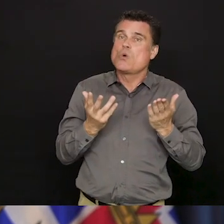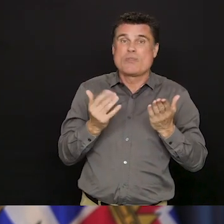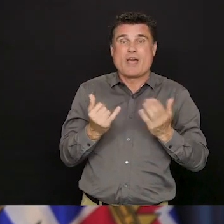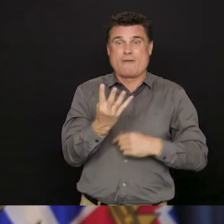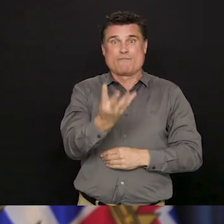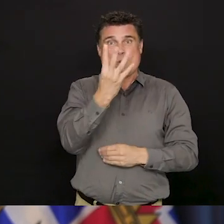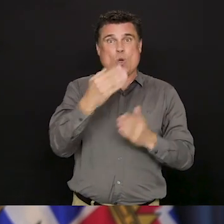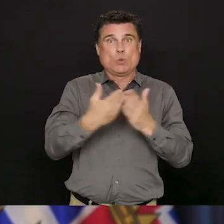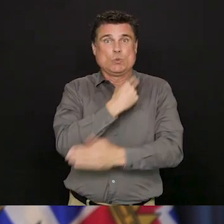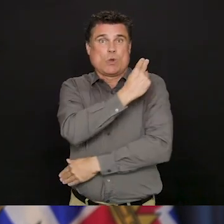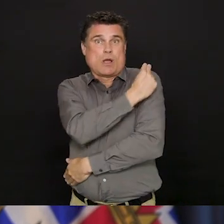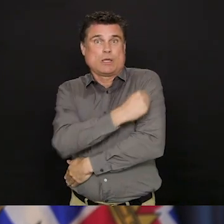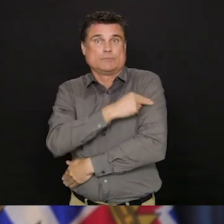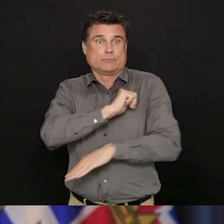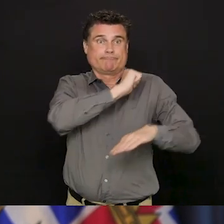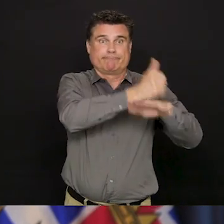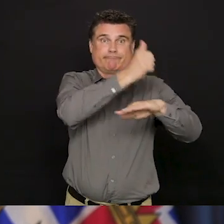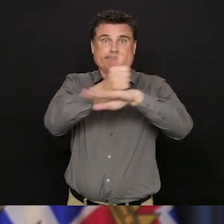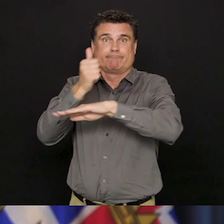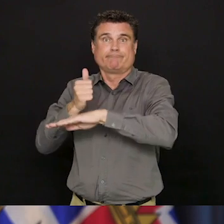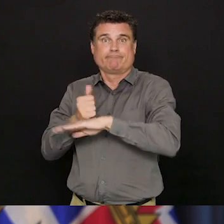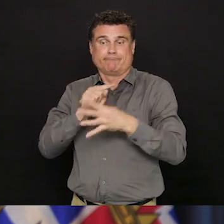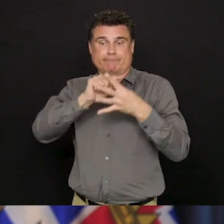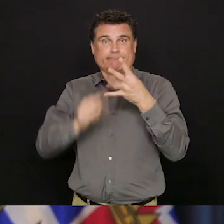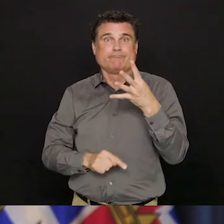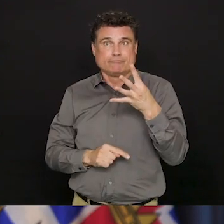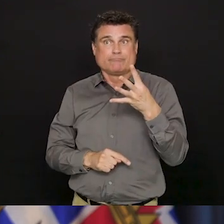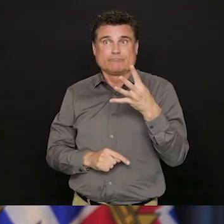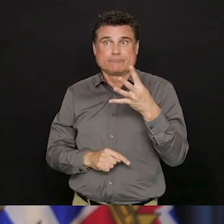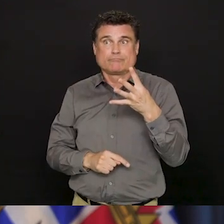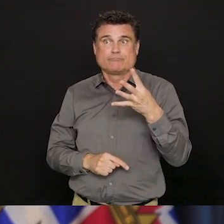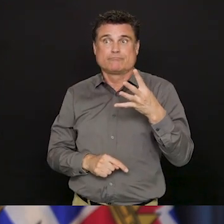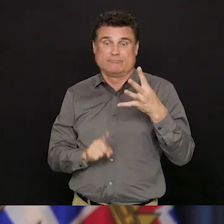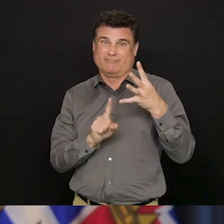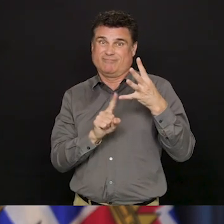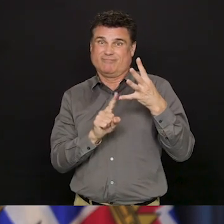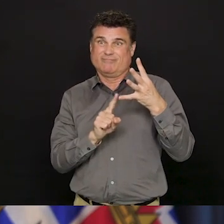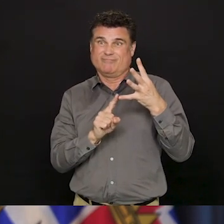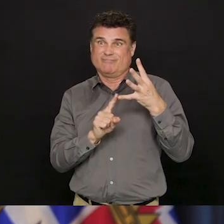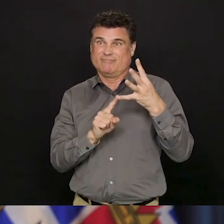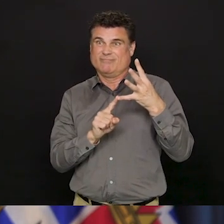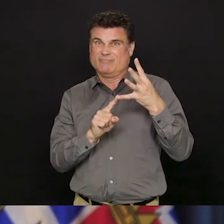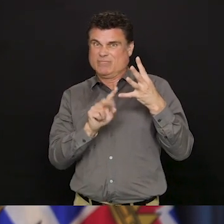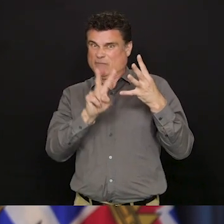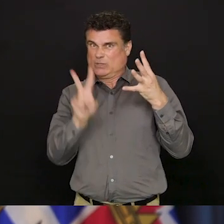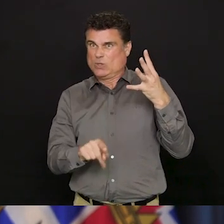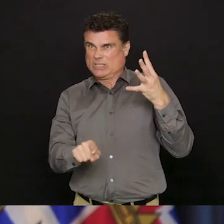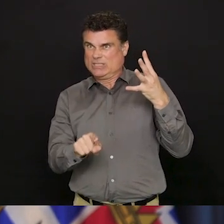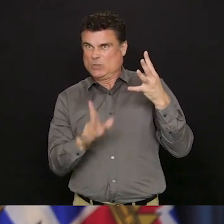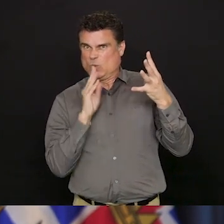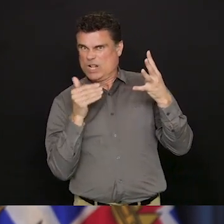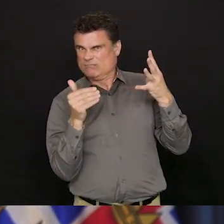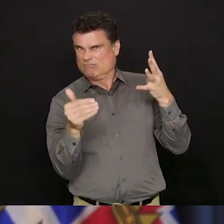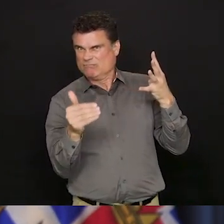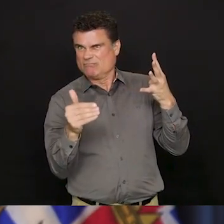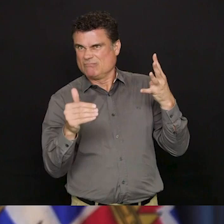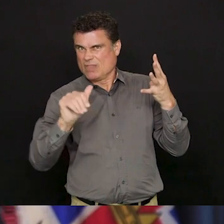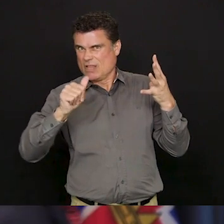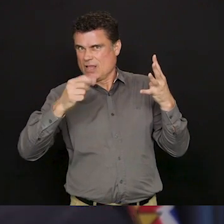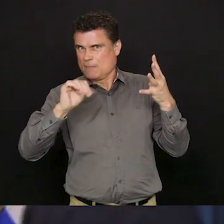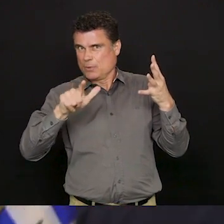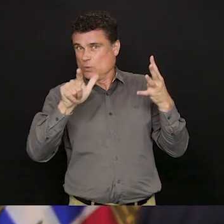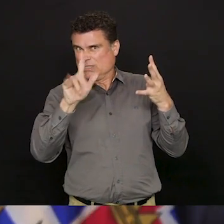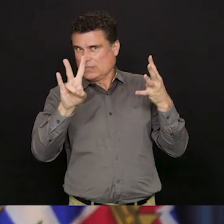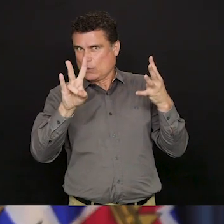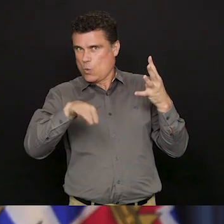hear the Premier's announcement of the opening in Victoria on April the 27th. And with that, we're happy to take your questions. Thank